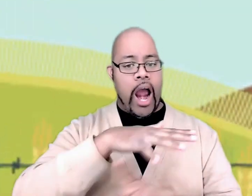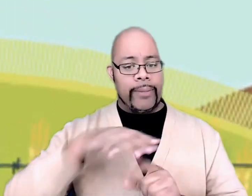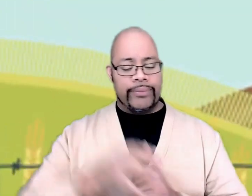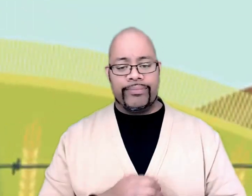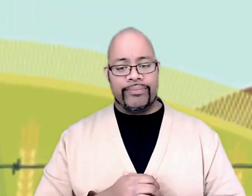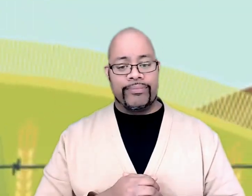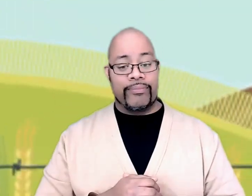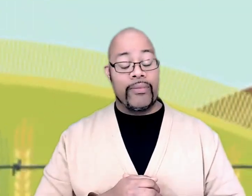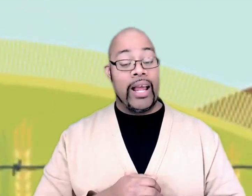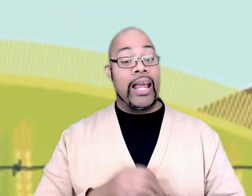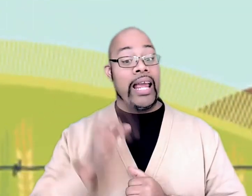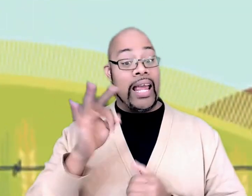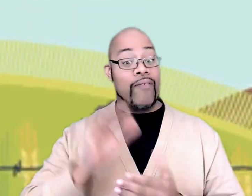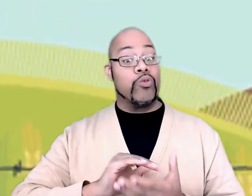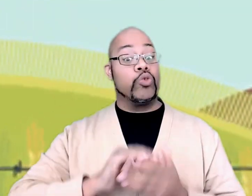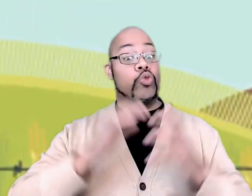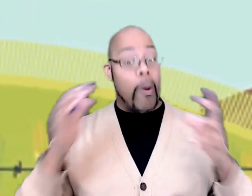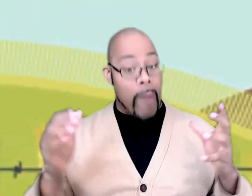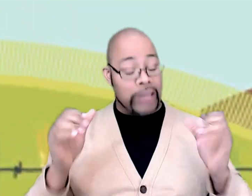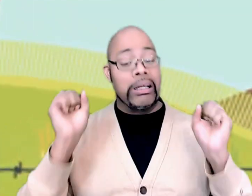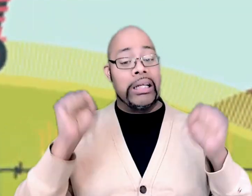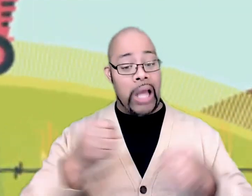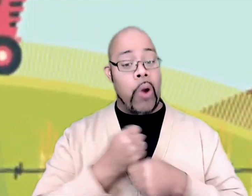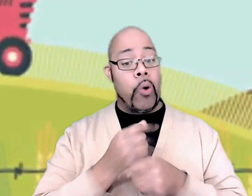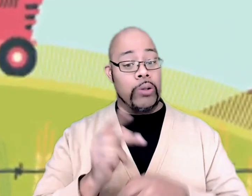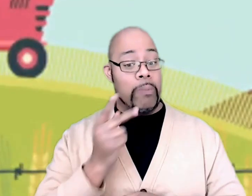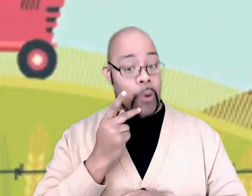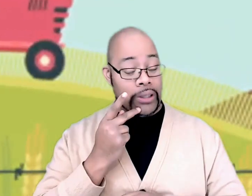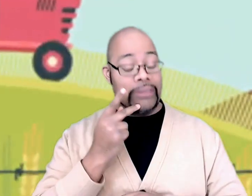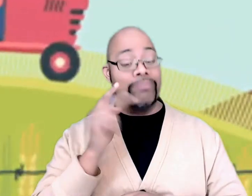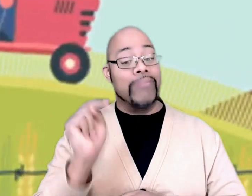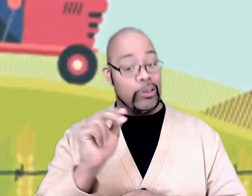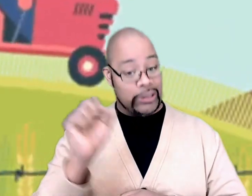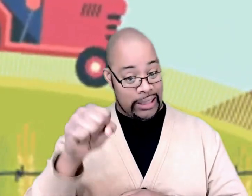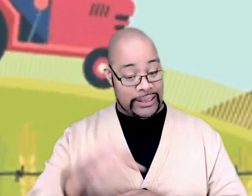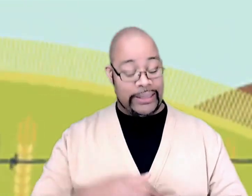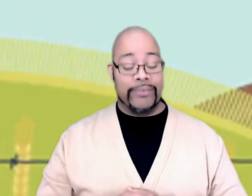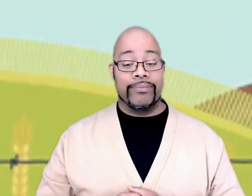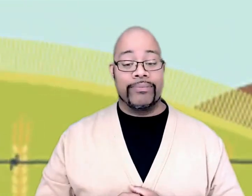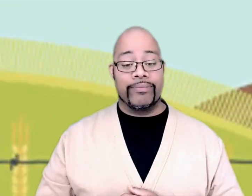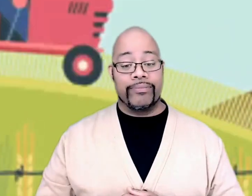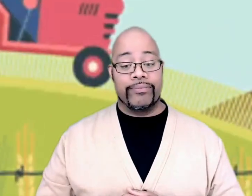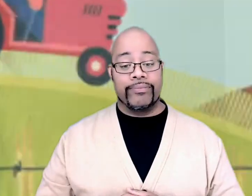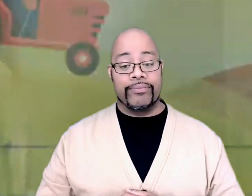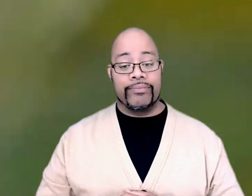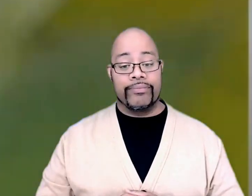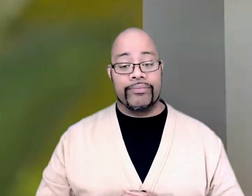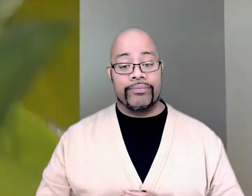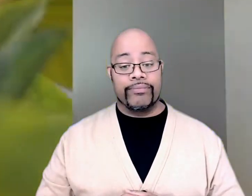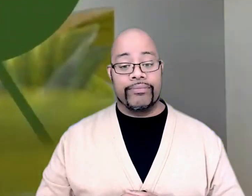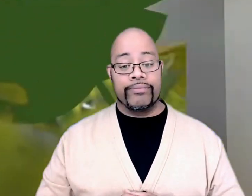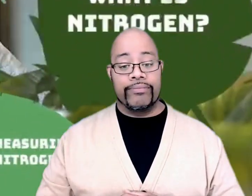environment. I don't know if you guys have ever heard the saying, the dose makes the poison, but in this case, that's really true.